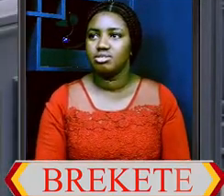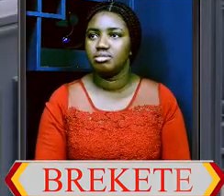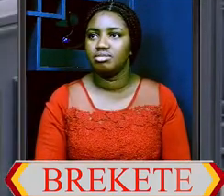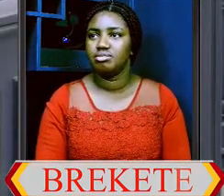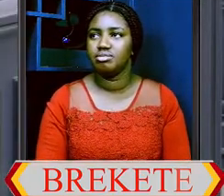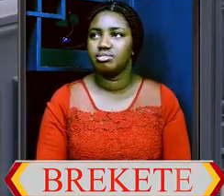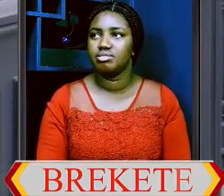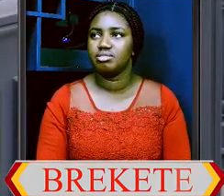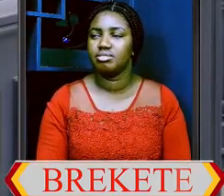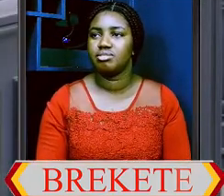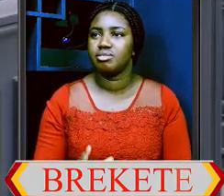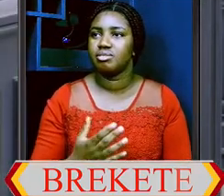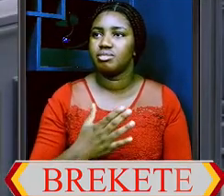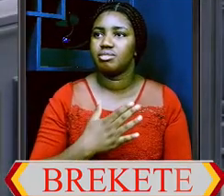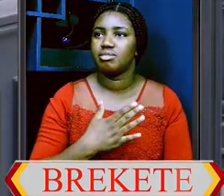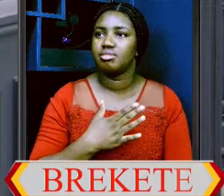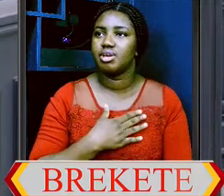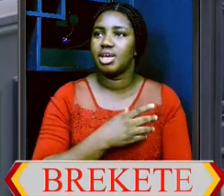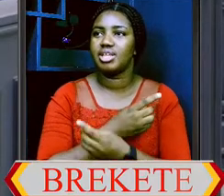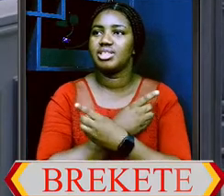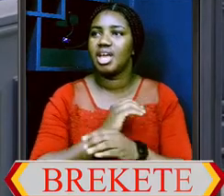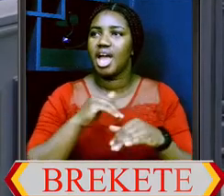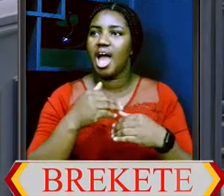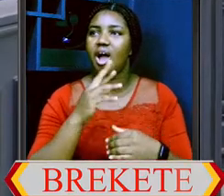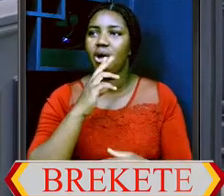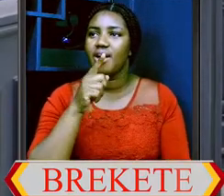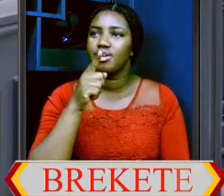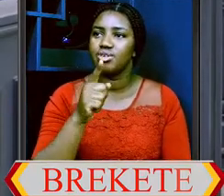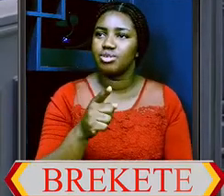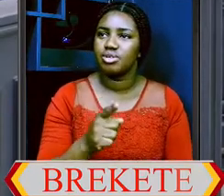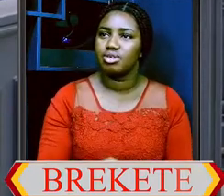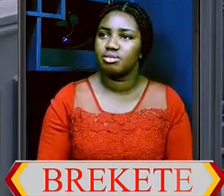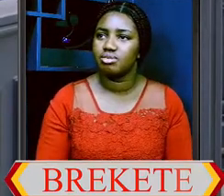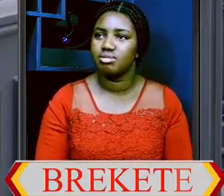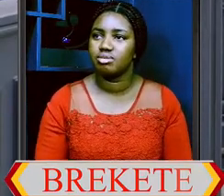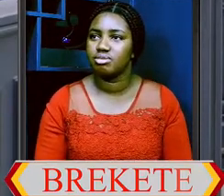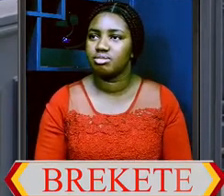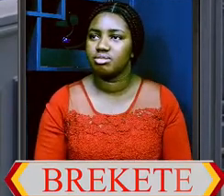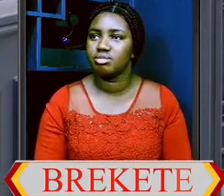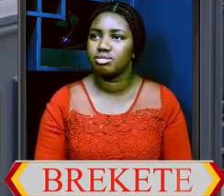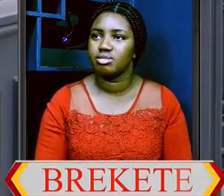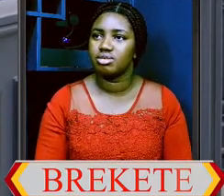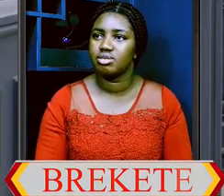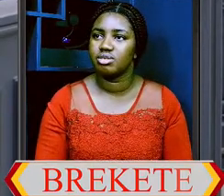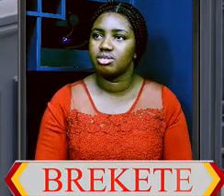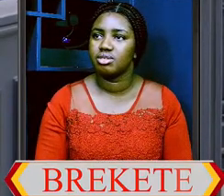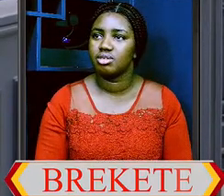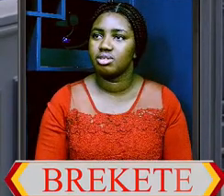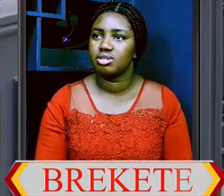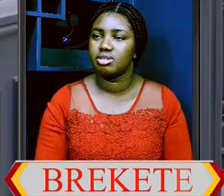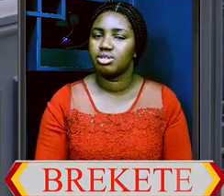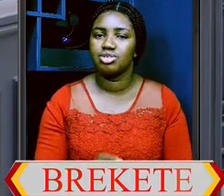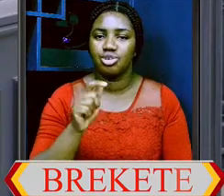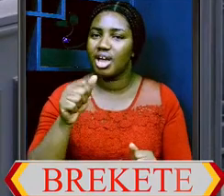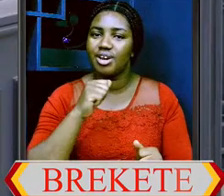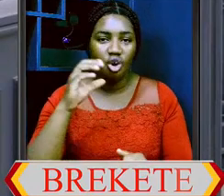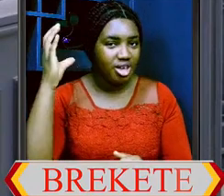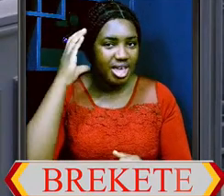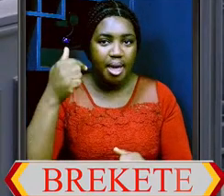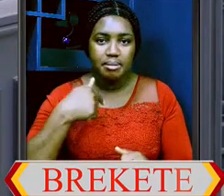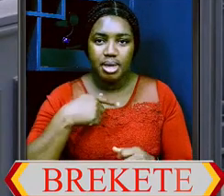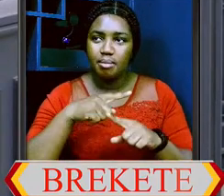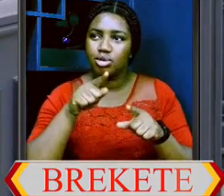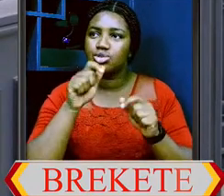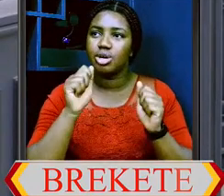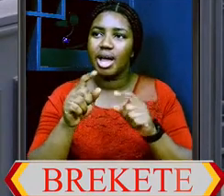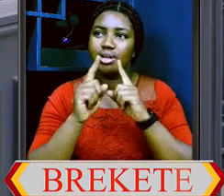himself my dear how are you open your mouth talk to me you can hear you can't hear me but you can